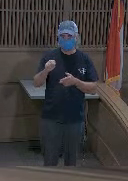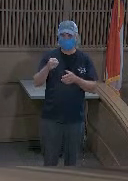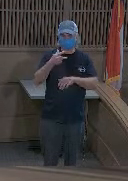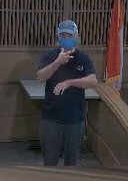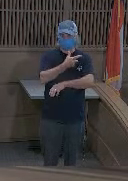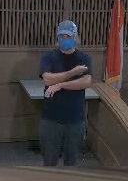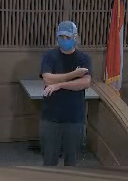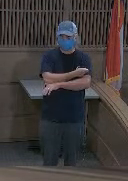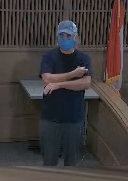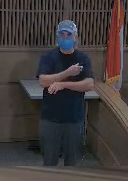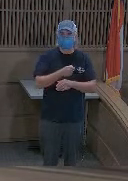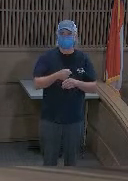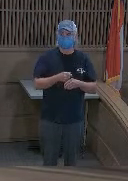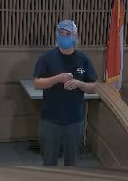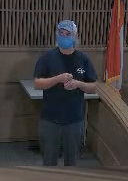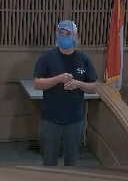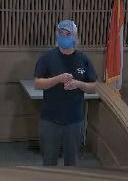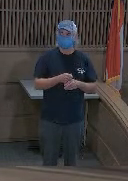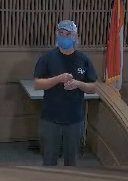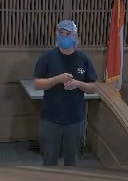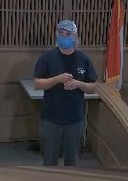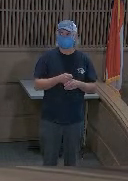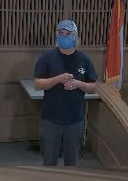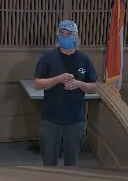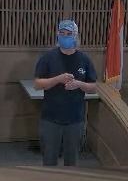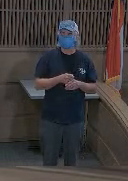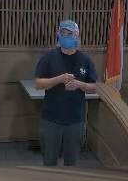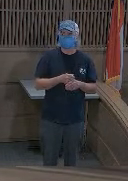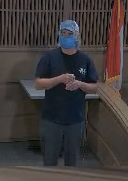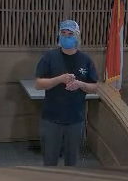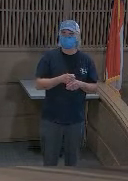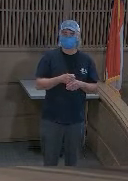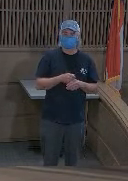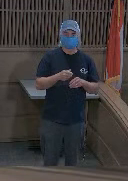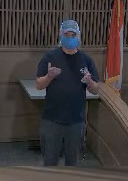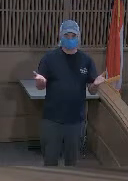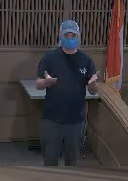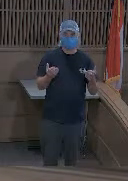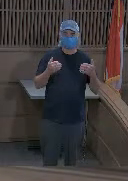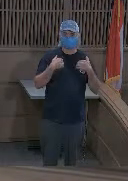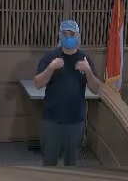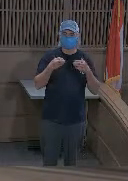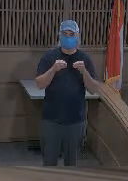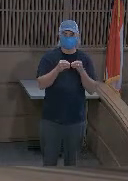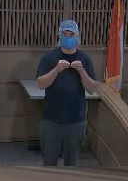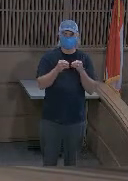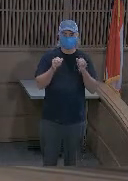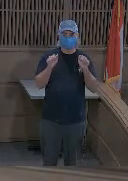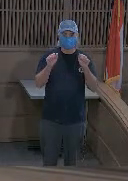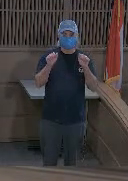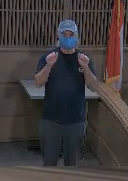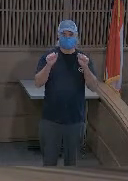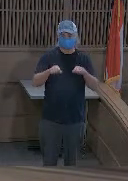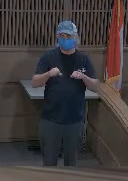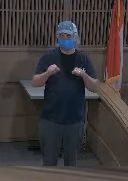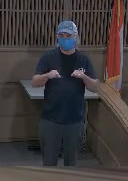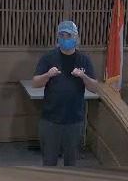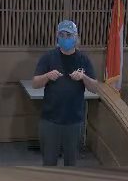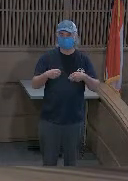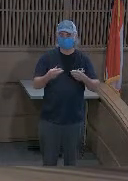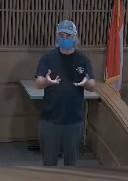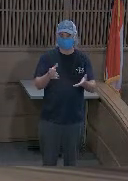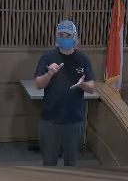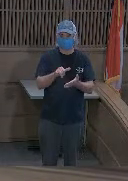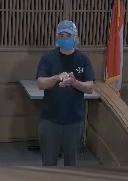to double our availability in Sumter and quadruple our availability to give this antibody infusion at the